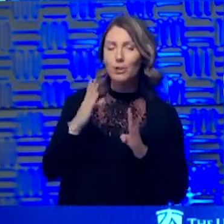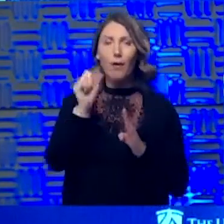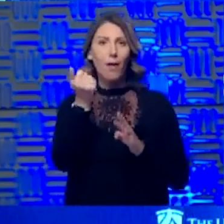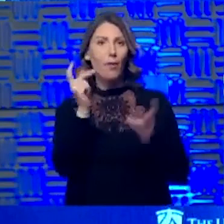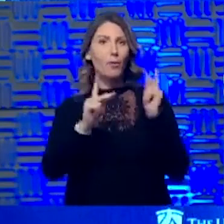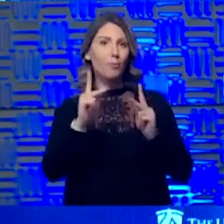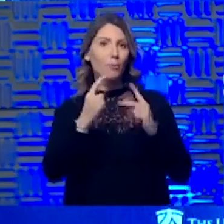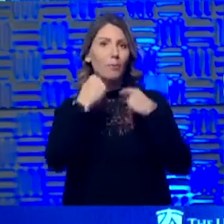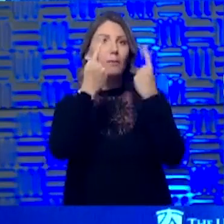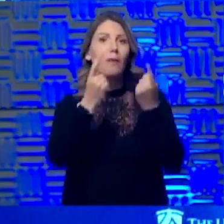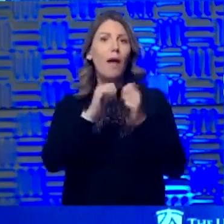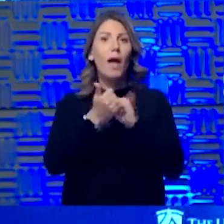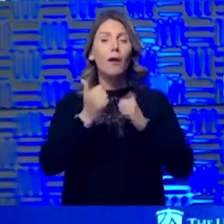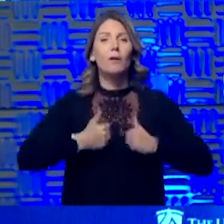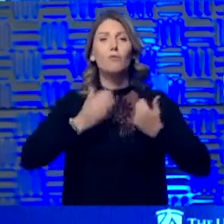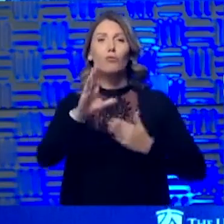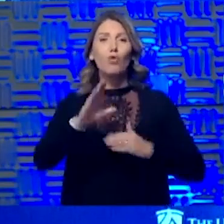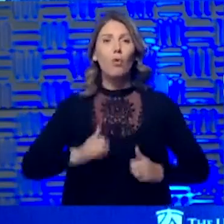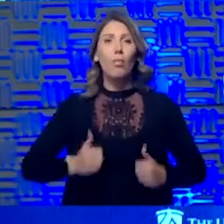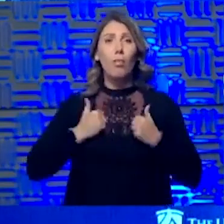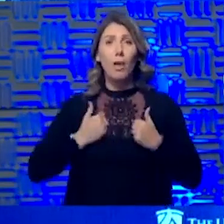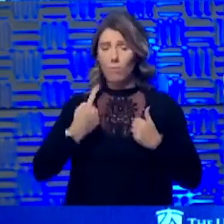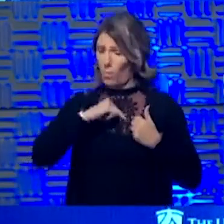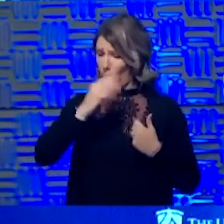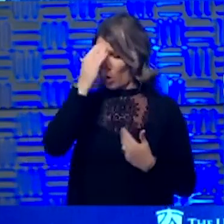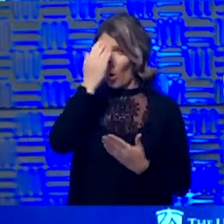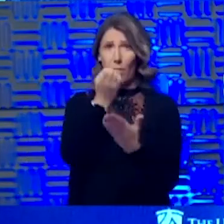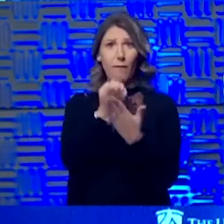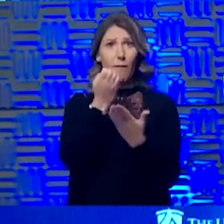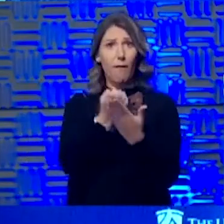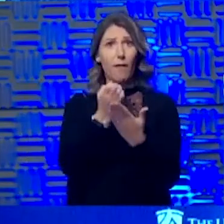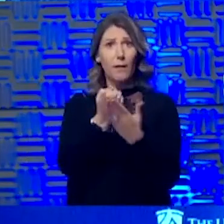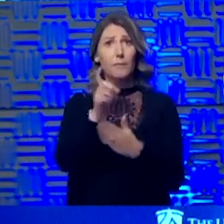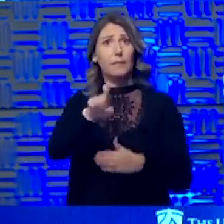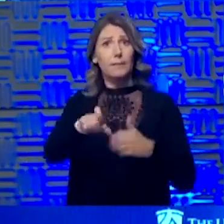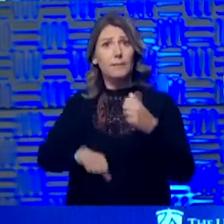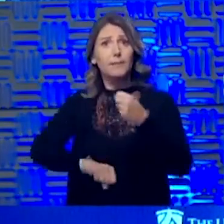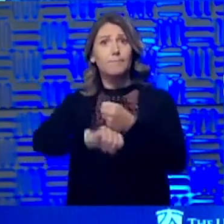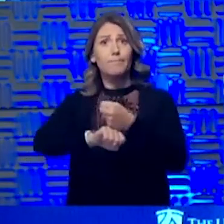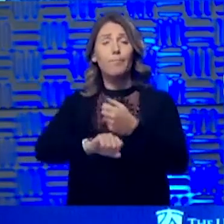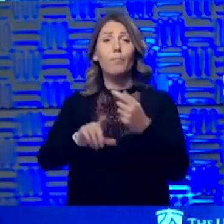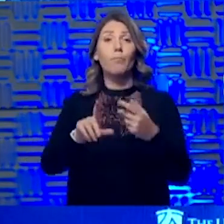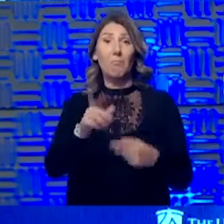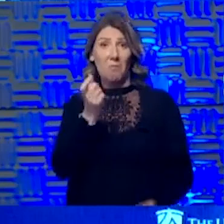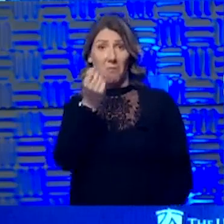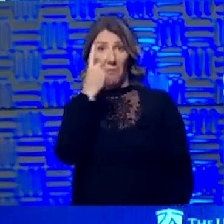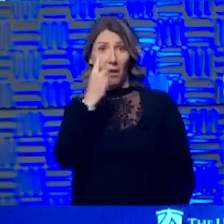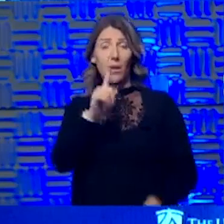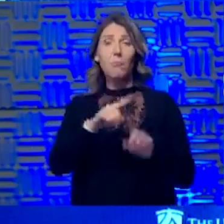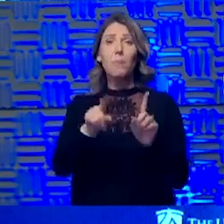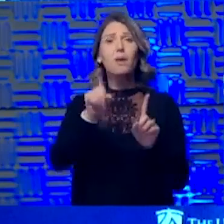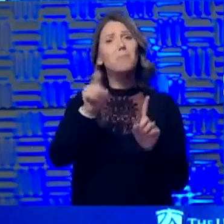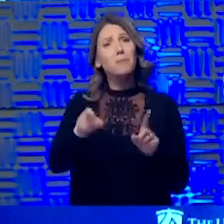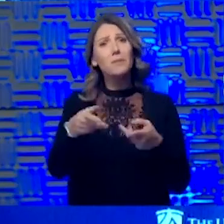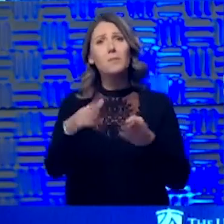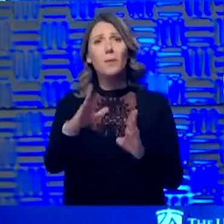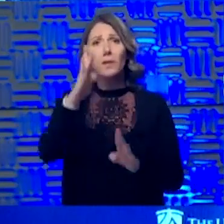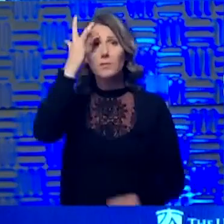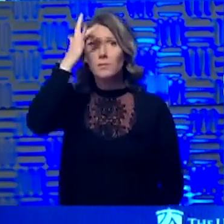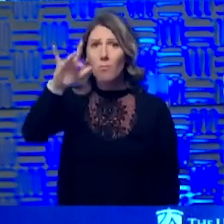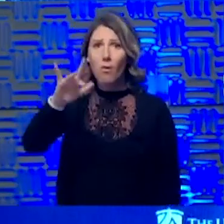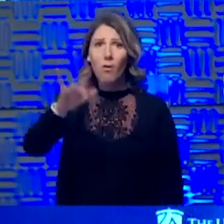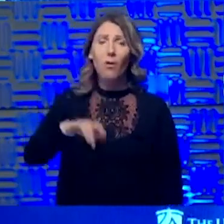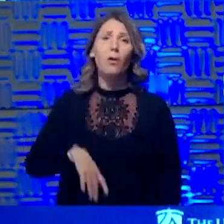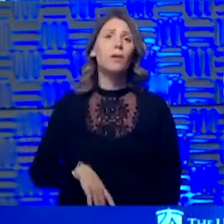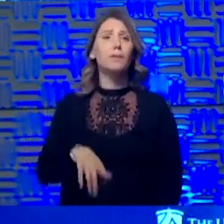reality is that, and we know the economy needs help. Okay, got that. But you got to do it in a way that's mm-hmm. smart. Yeah. And you have to do it in